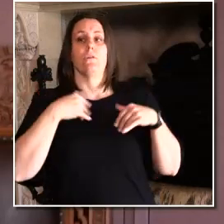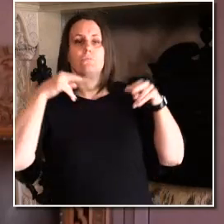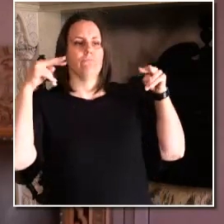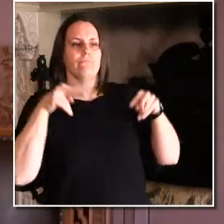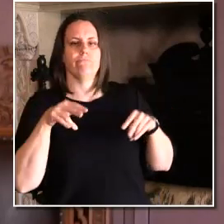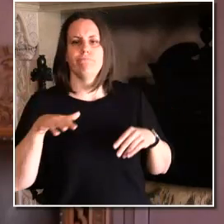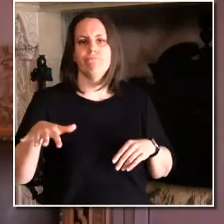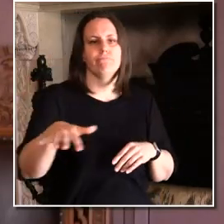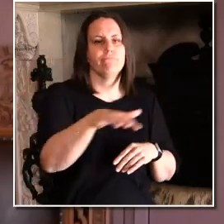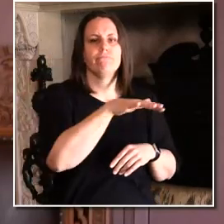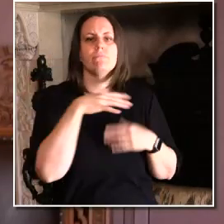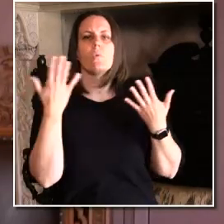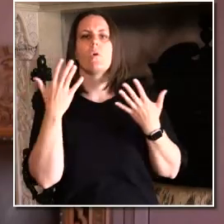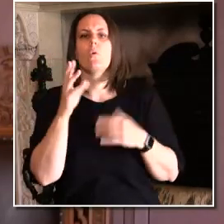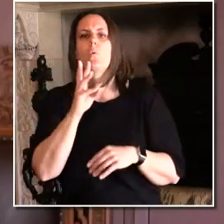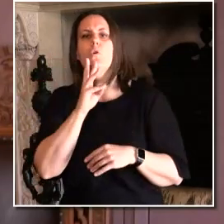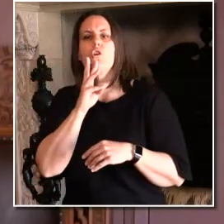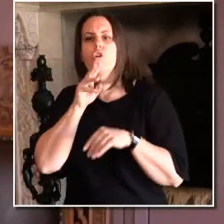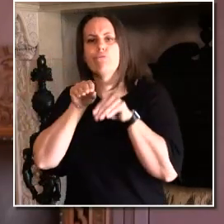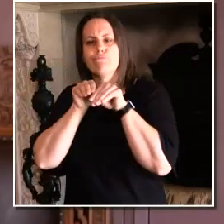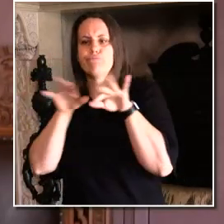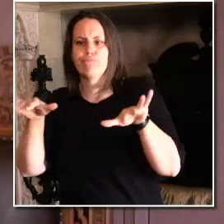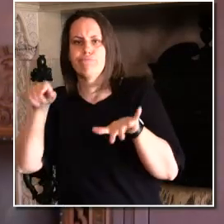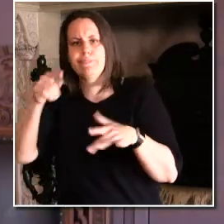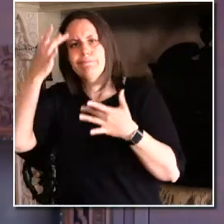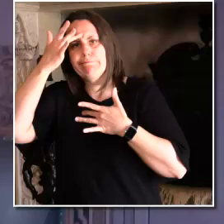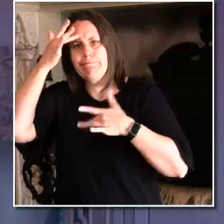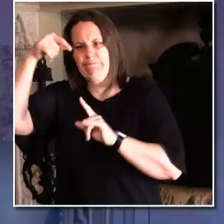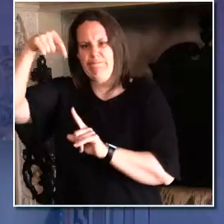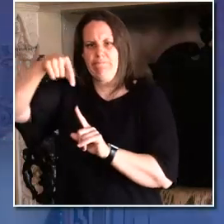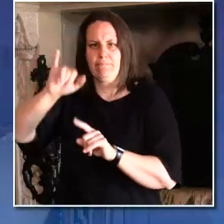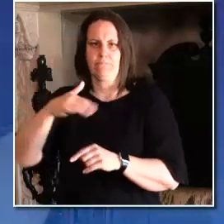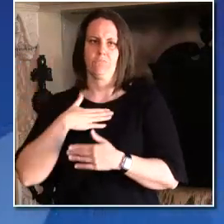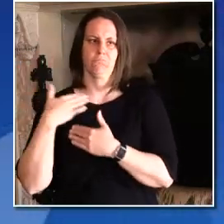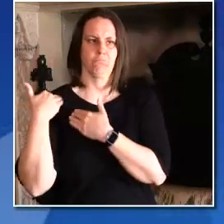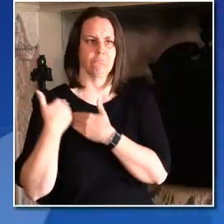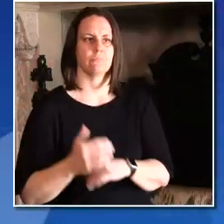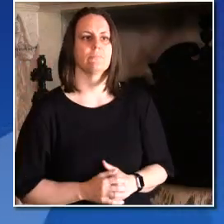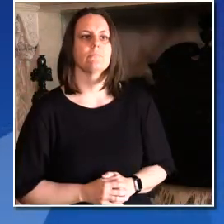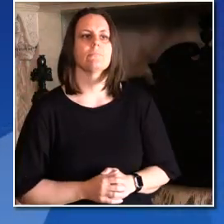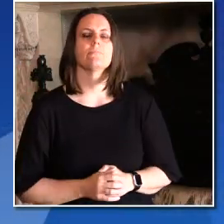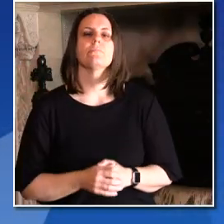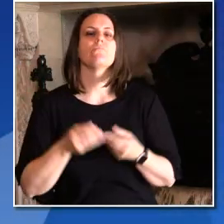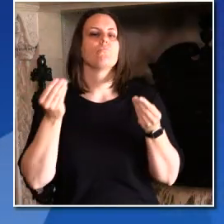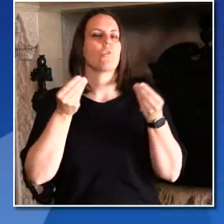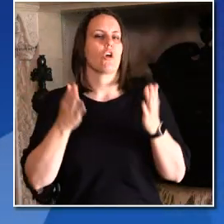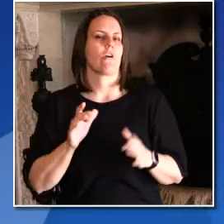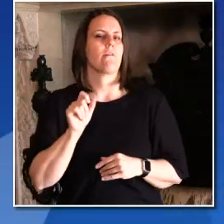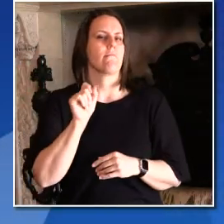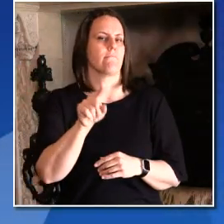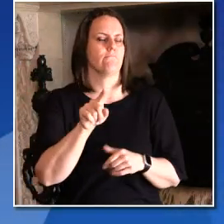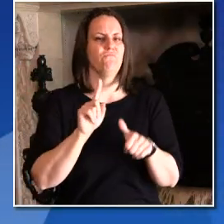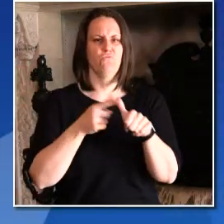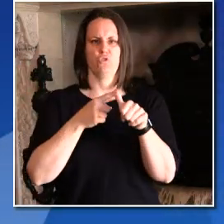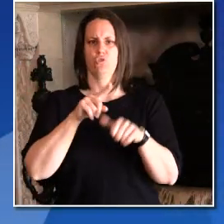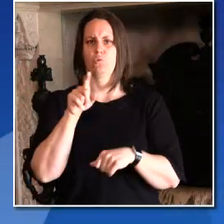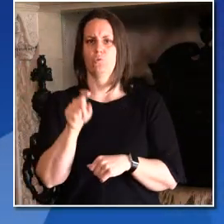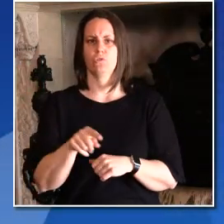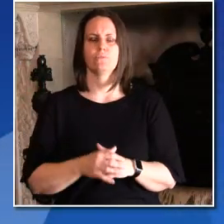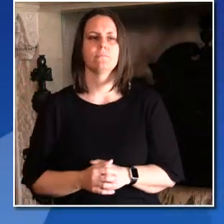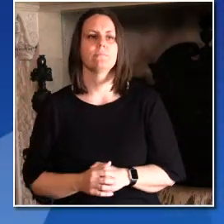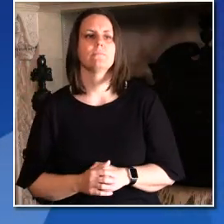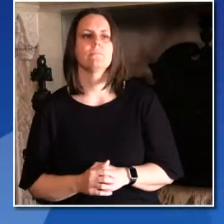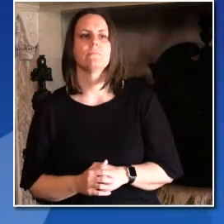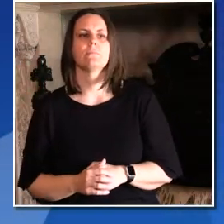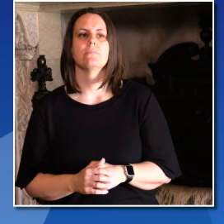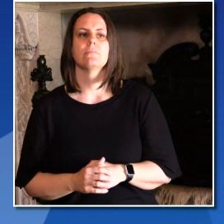both so much. Let's jump into these questions. And the first one comes in from Froggy on Twitter, who asks, when new cases are discovered